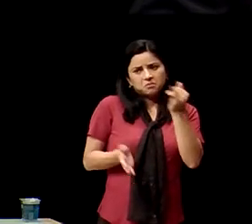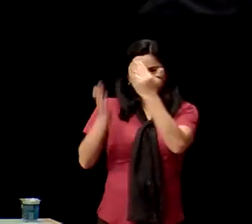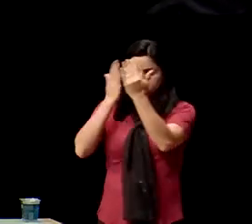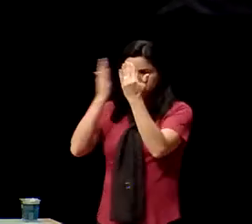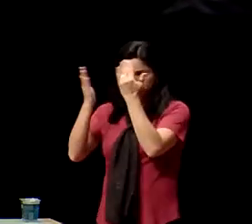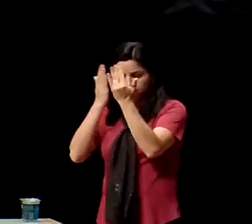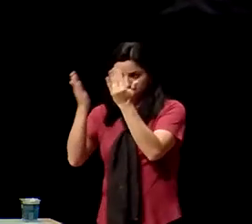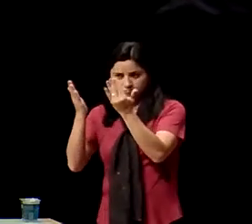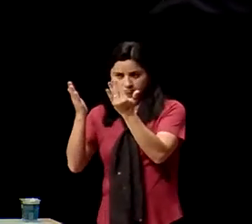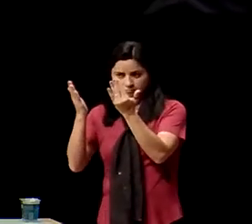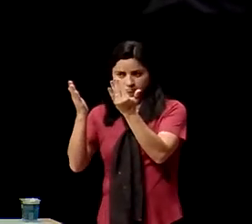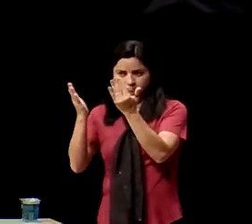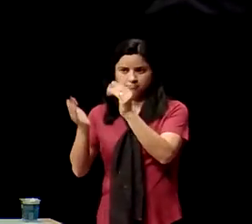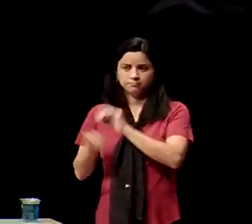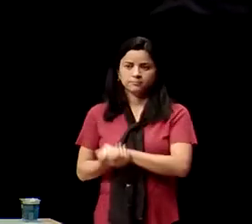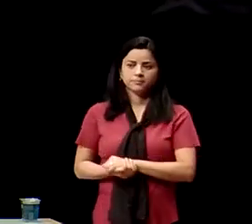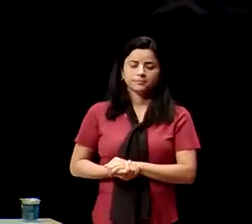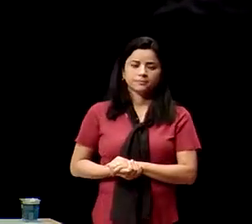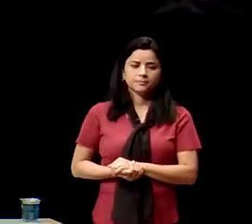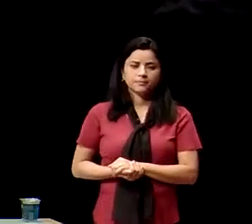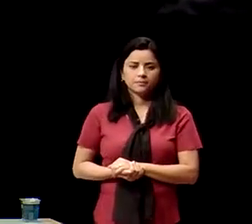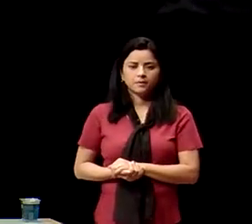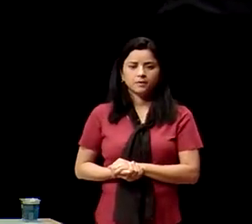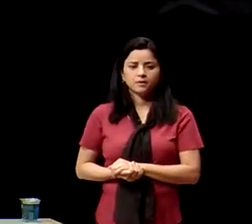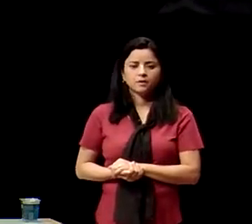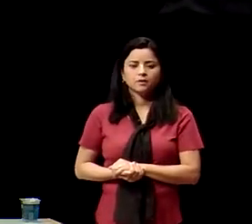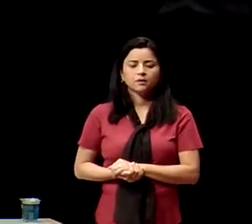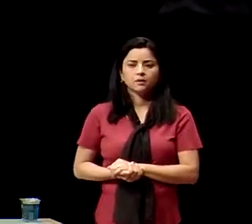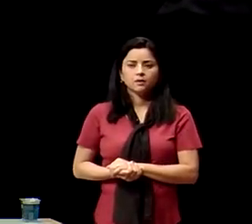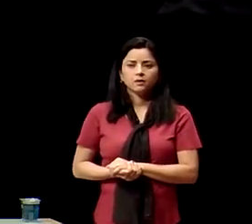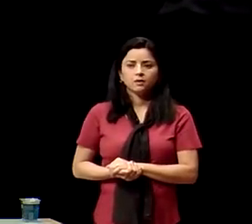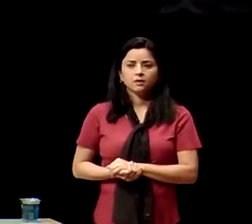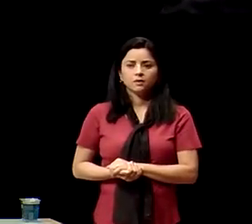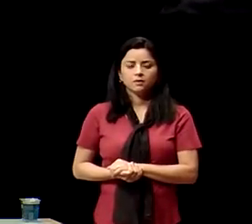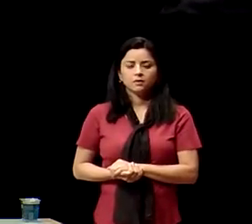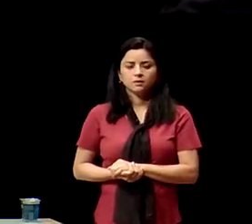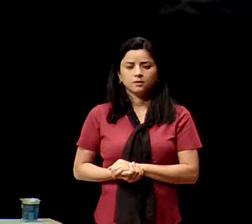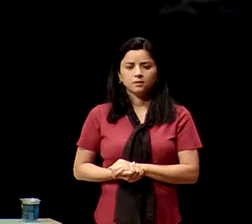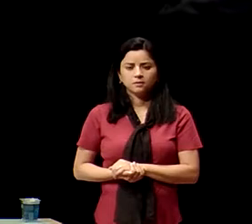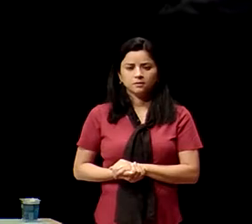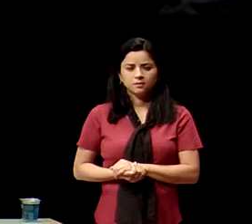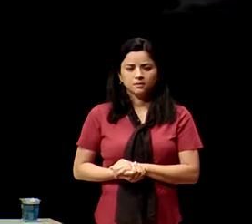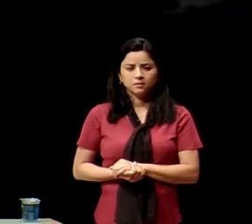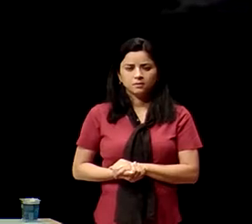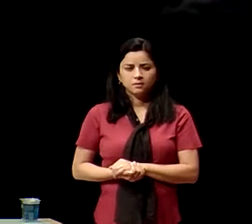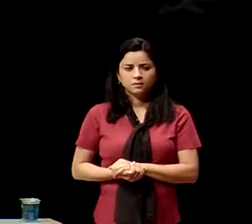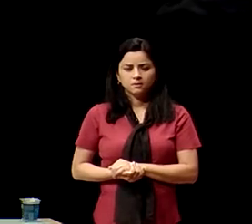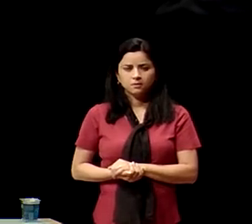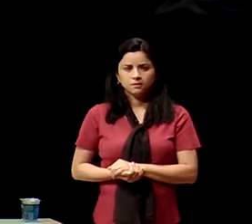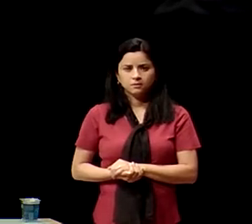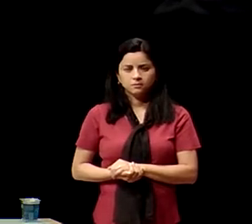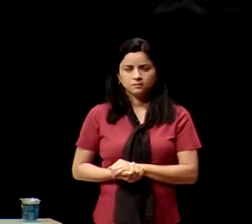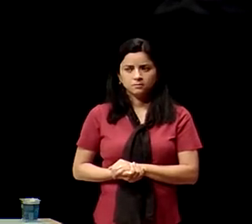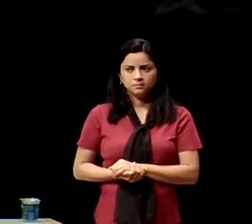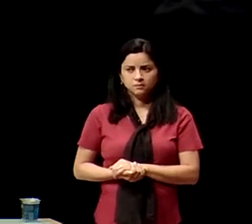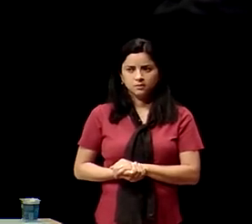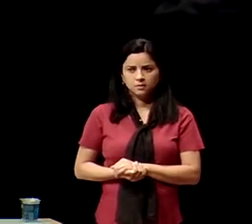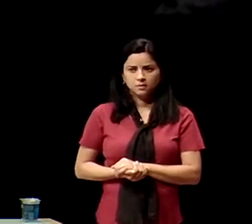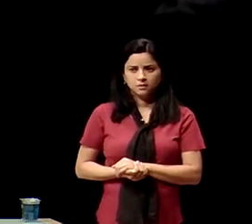psicologia. Research and theory building overlap within the concept context